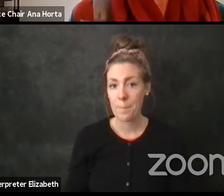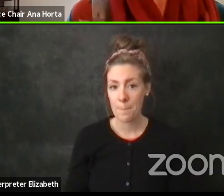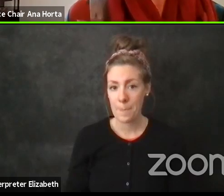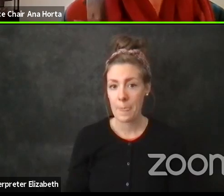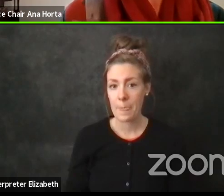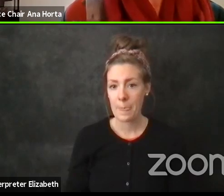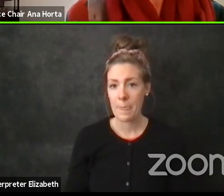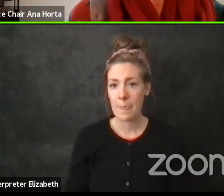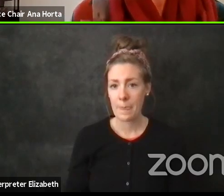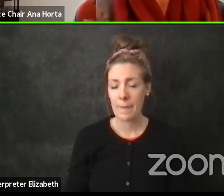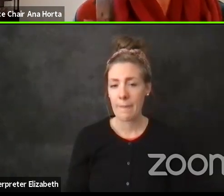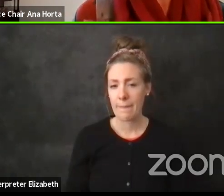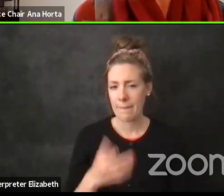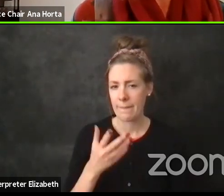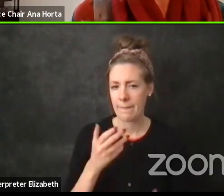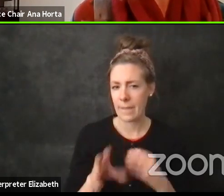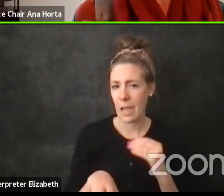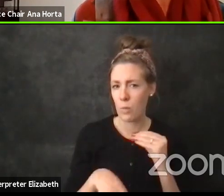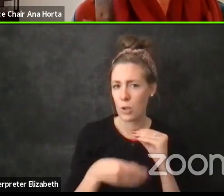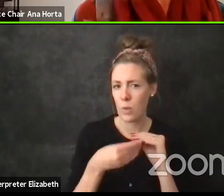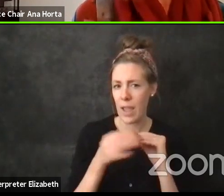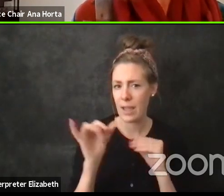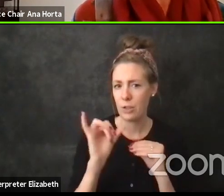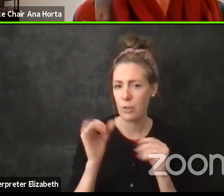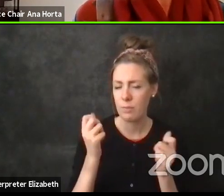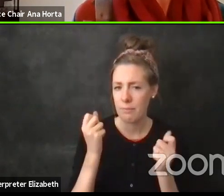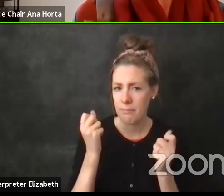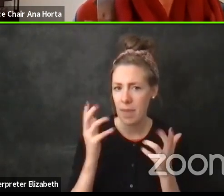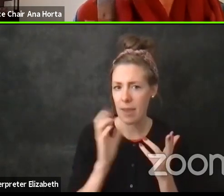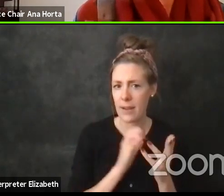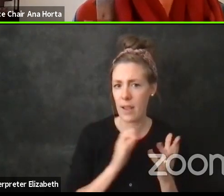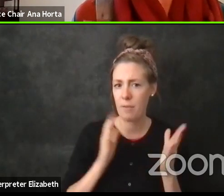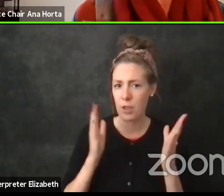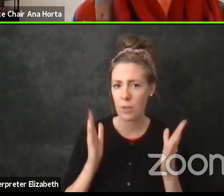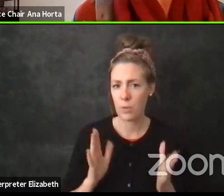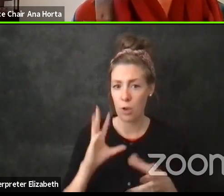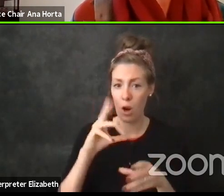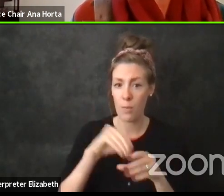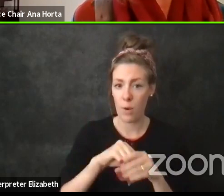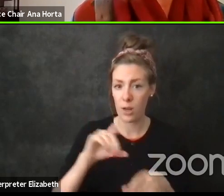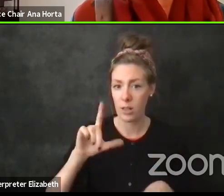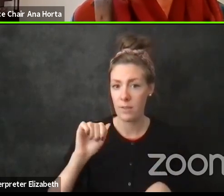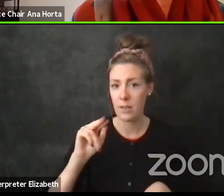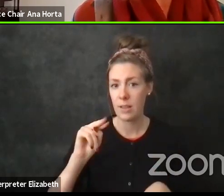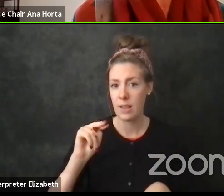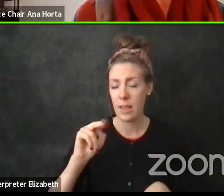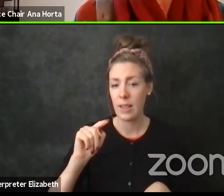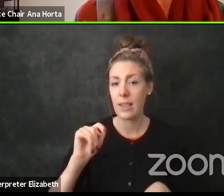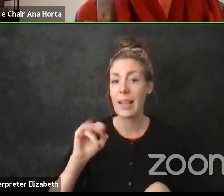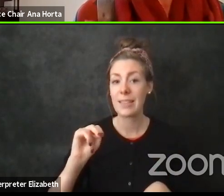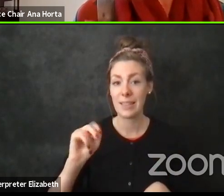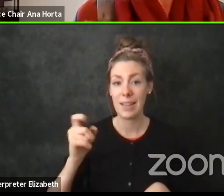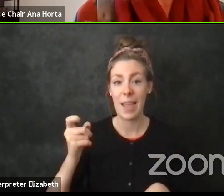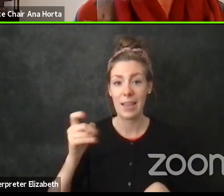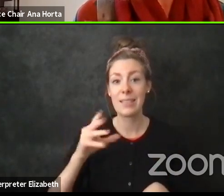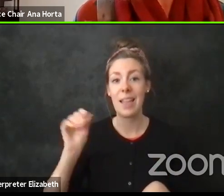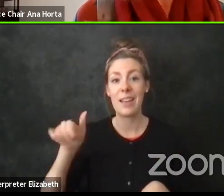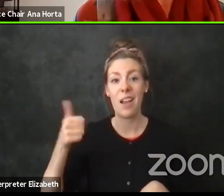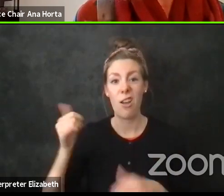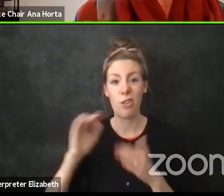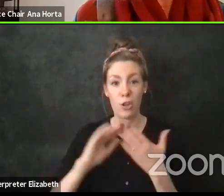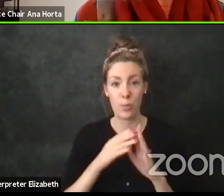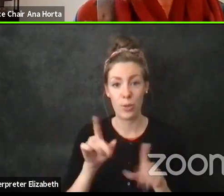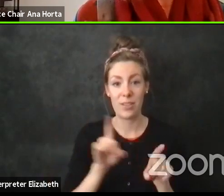I want to add too that many of the commissioners are part of the Latinx community and other communities as well. So